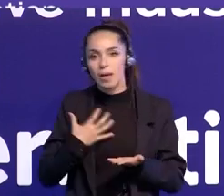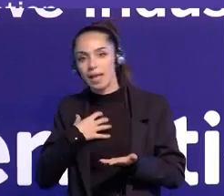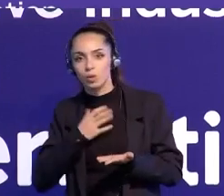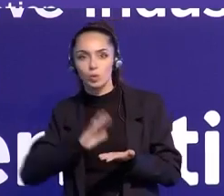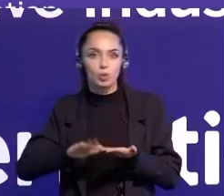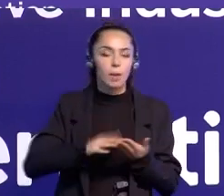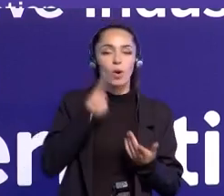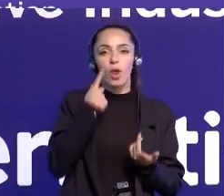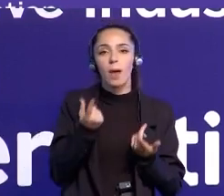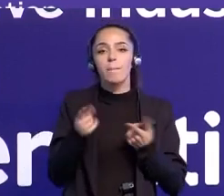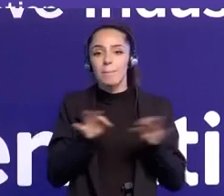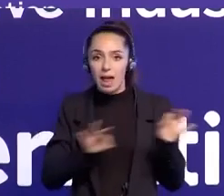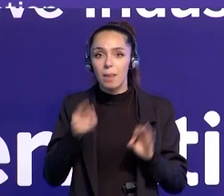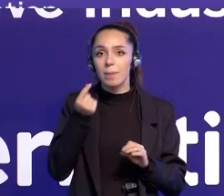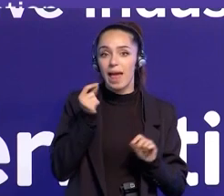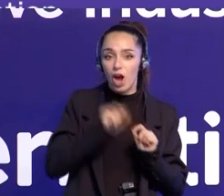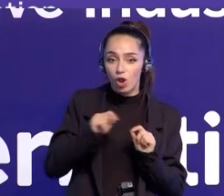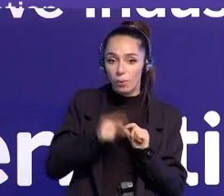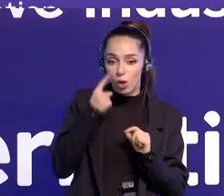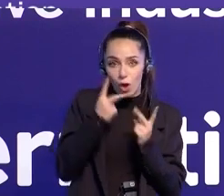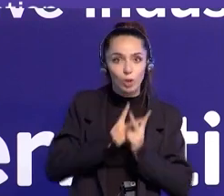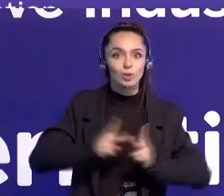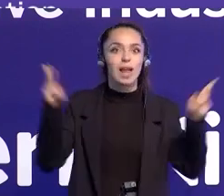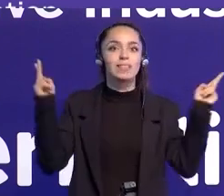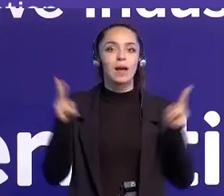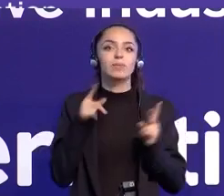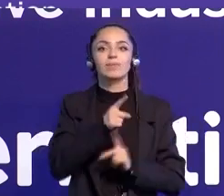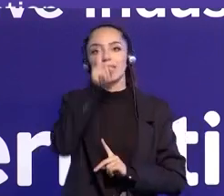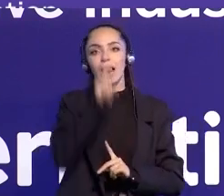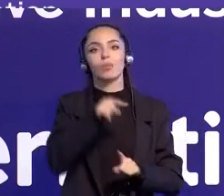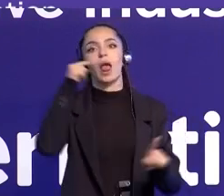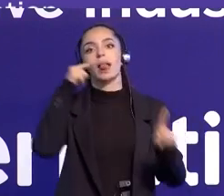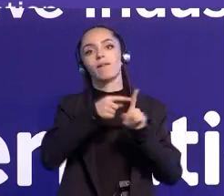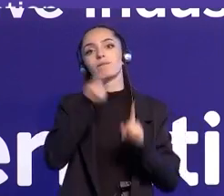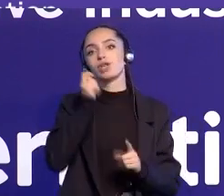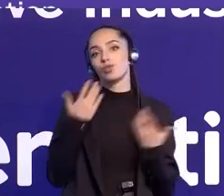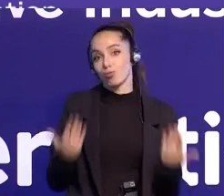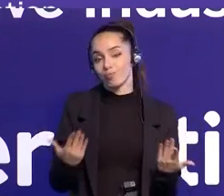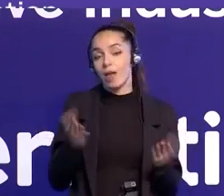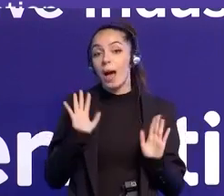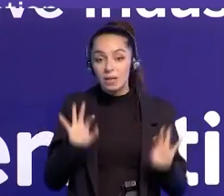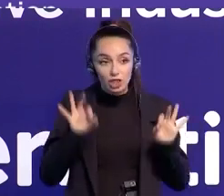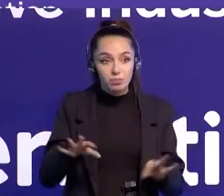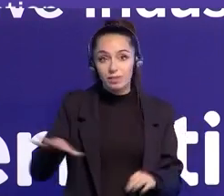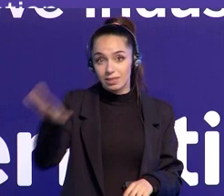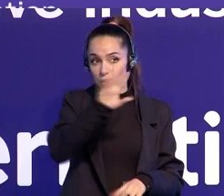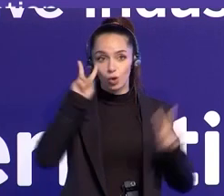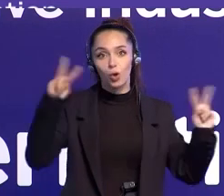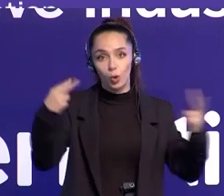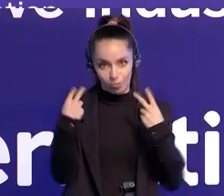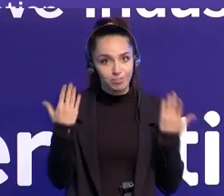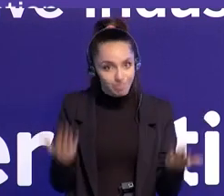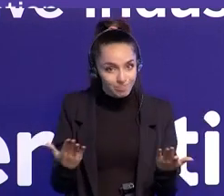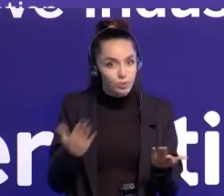economic liberalization. But currently, as you can see, the Ukraine's recovery plan is also